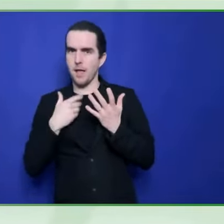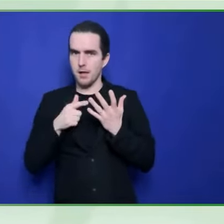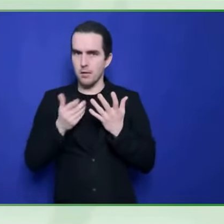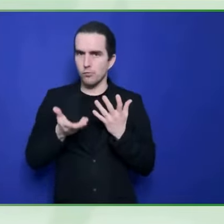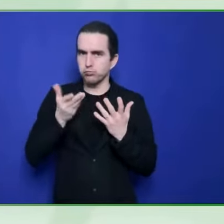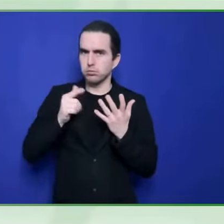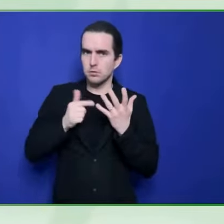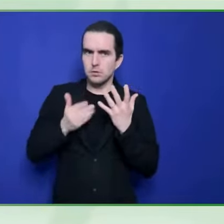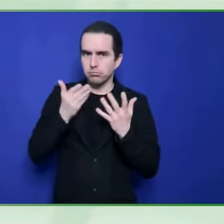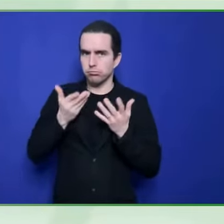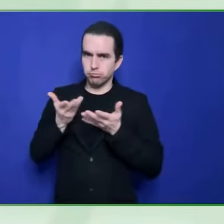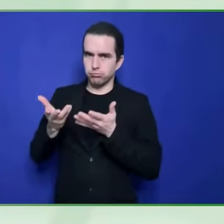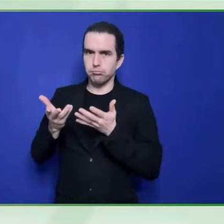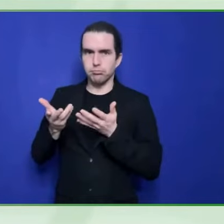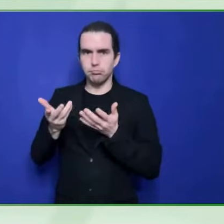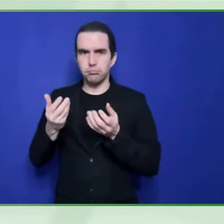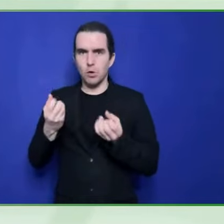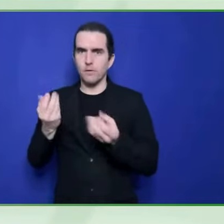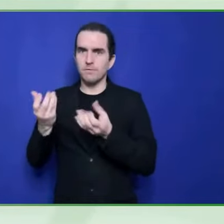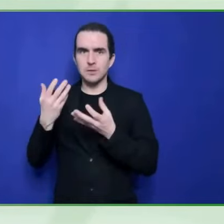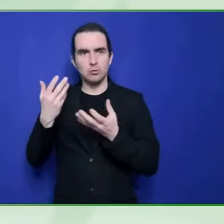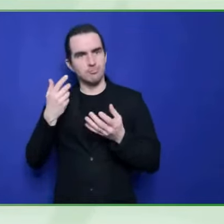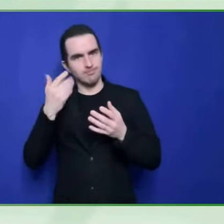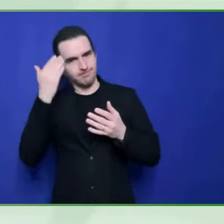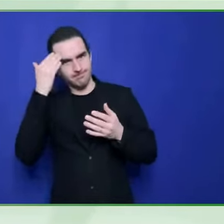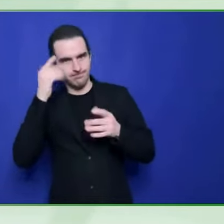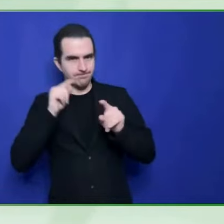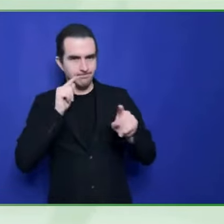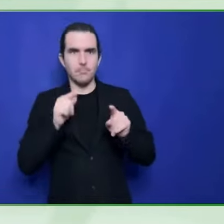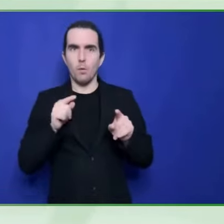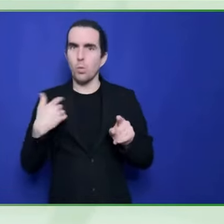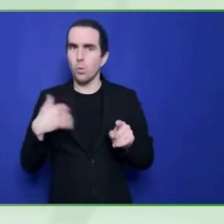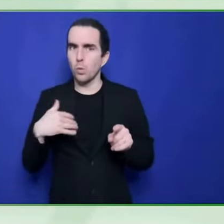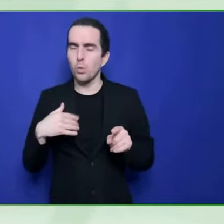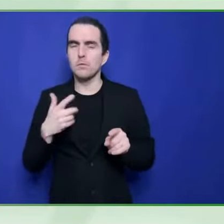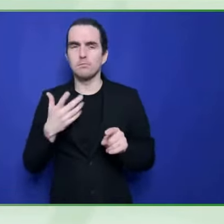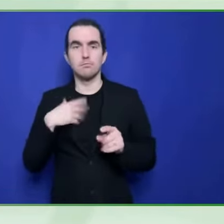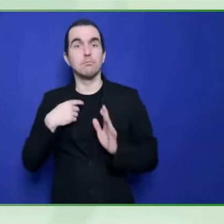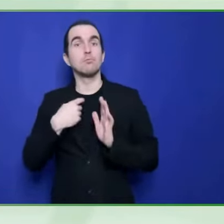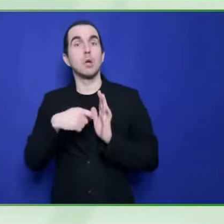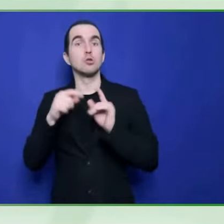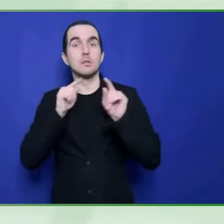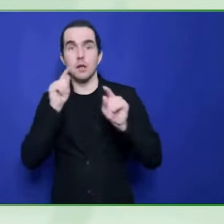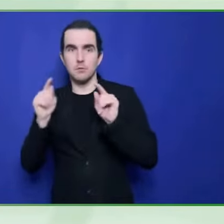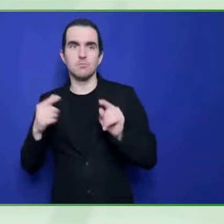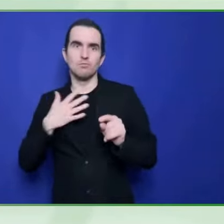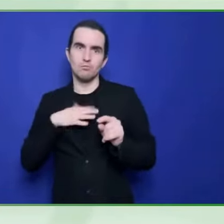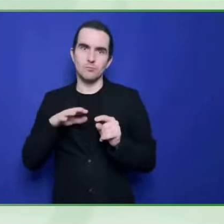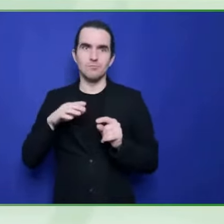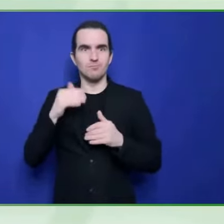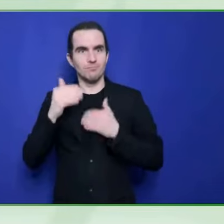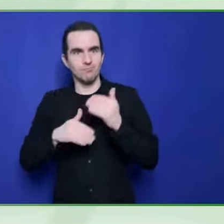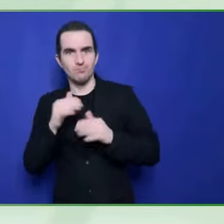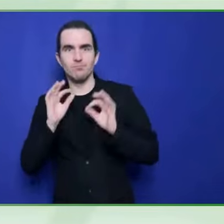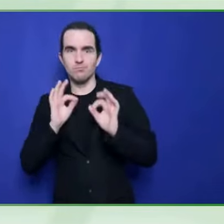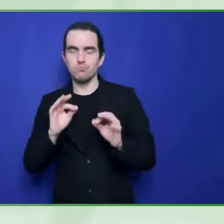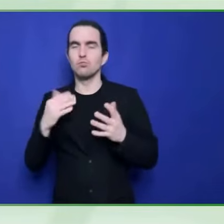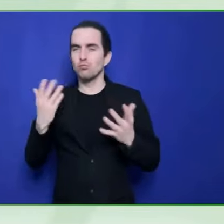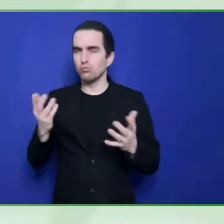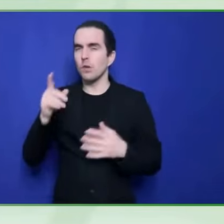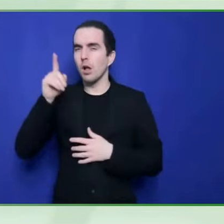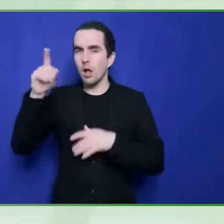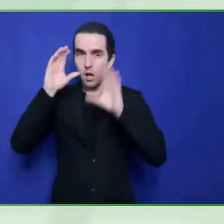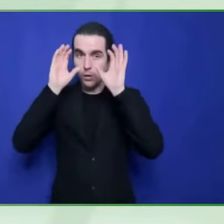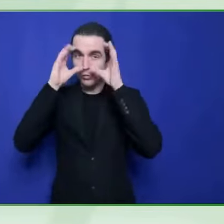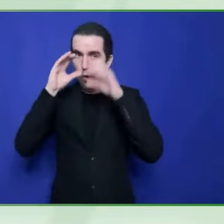have private partners trying to apply a single model solution to a problem that, while we said